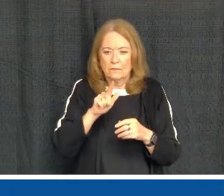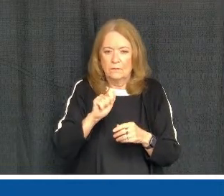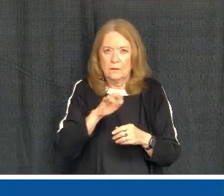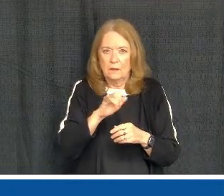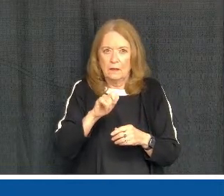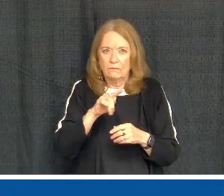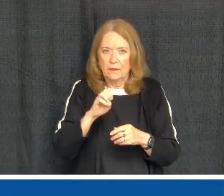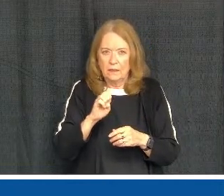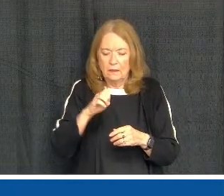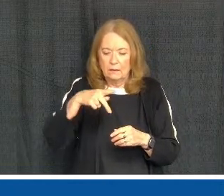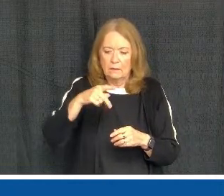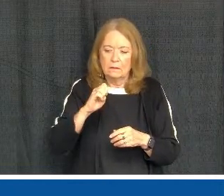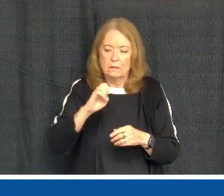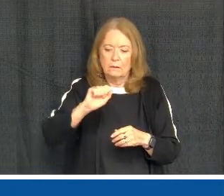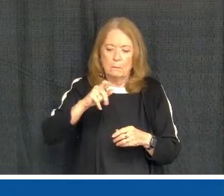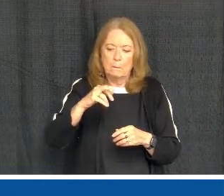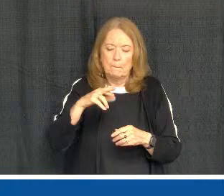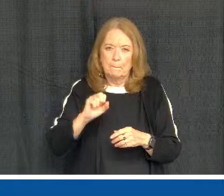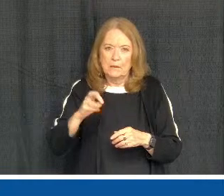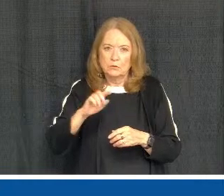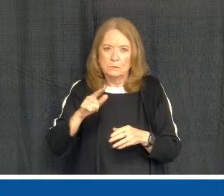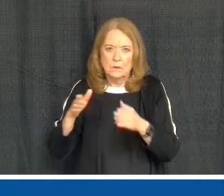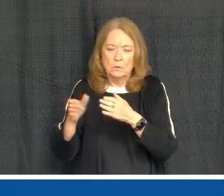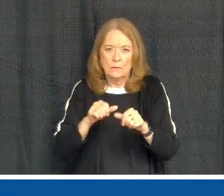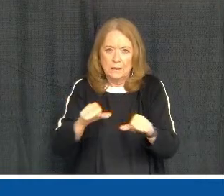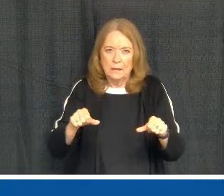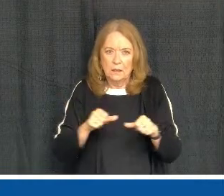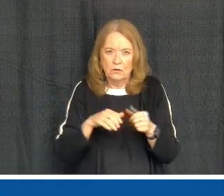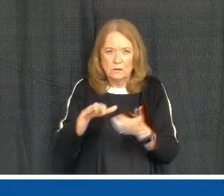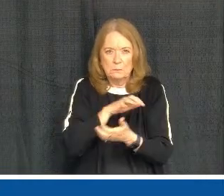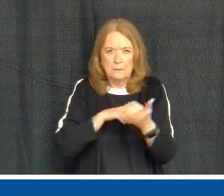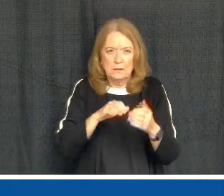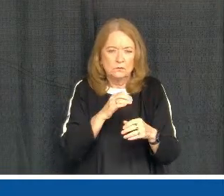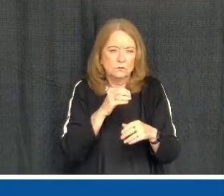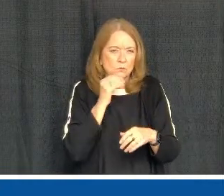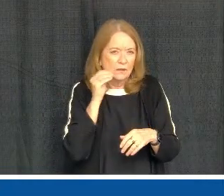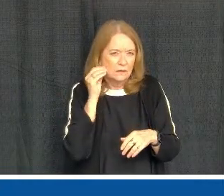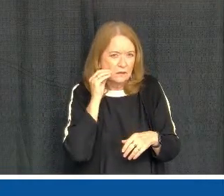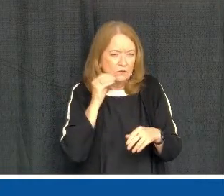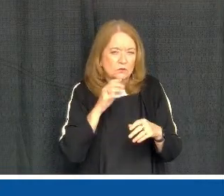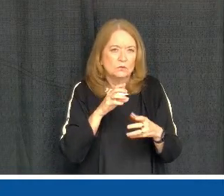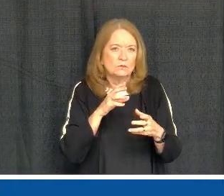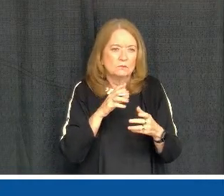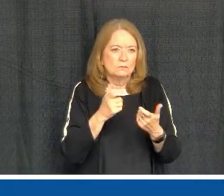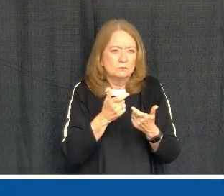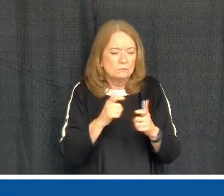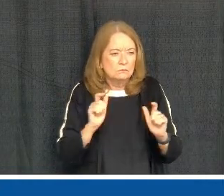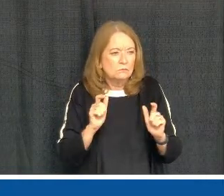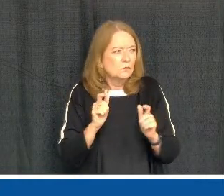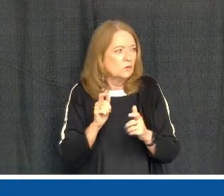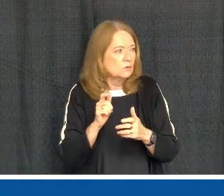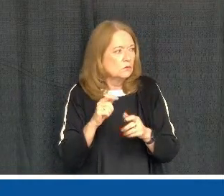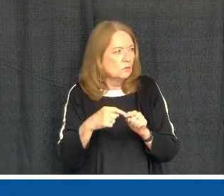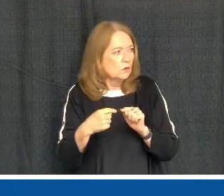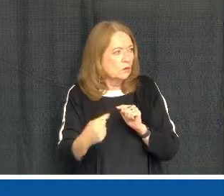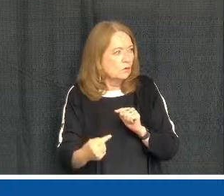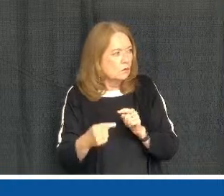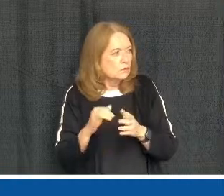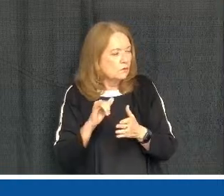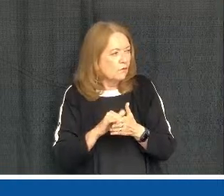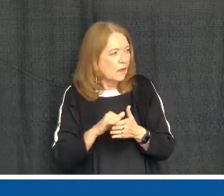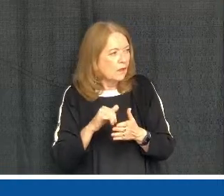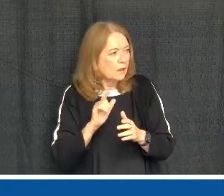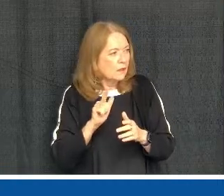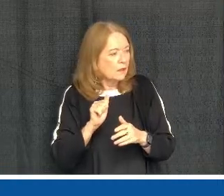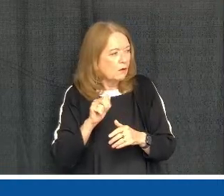Mill planning area. It's a suburban neighborhood and mixed residential designation because it's such a large parcel. It actually crosses both of those in our land use